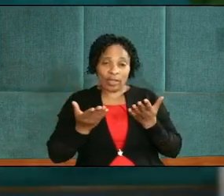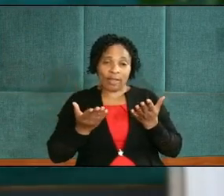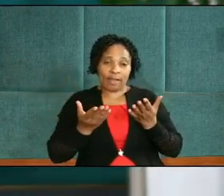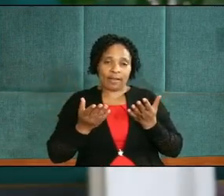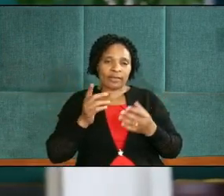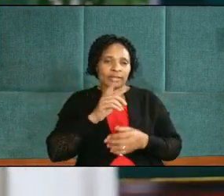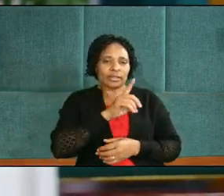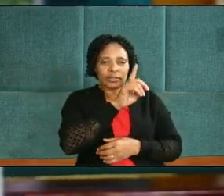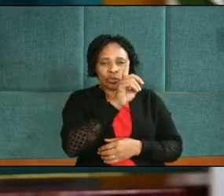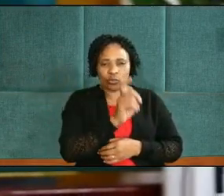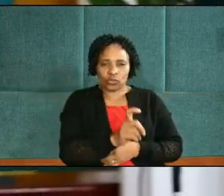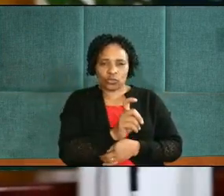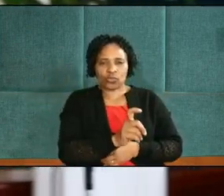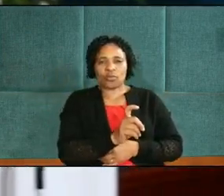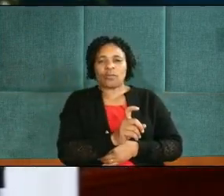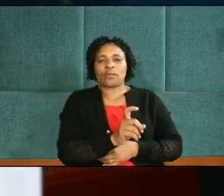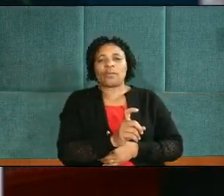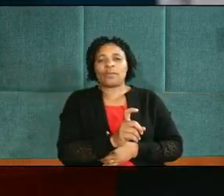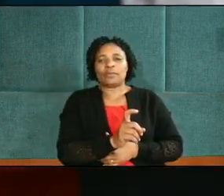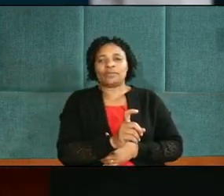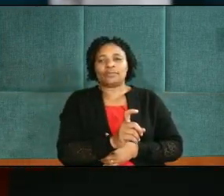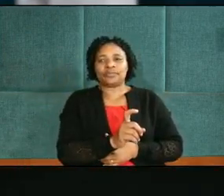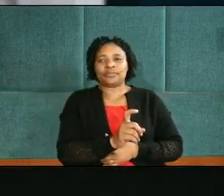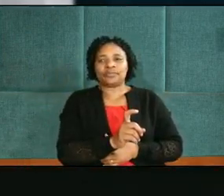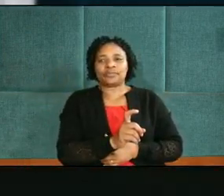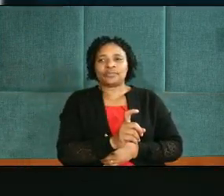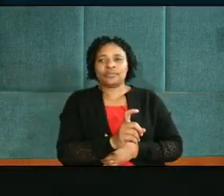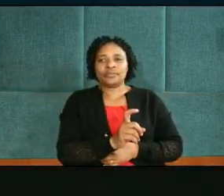the question,